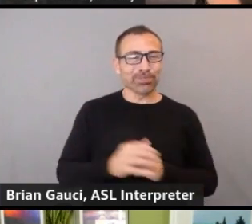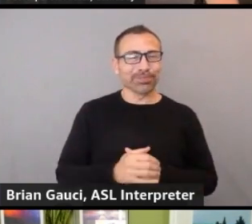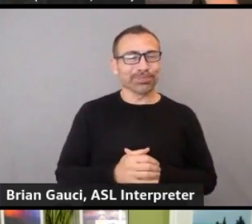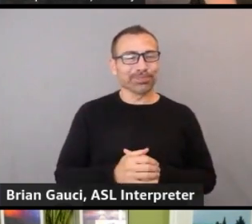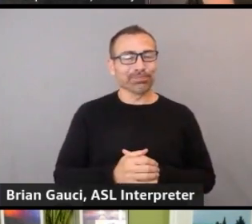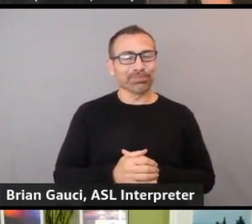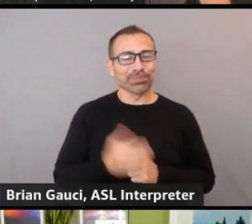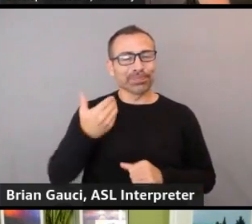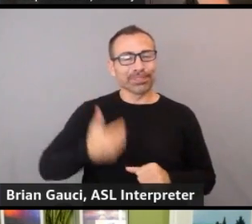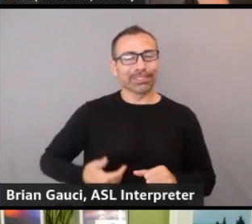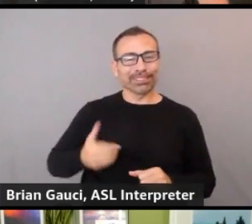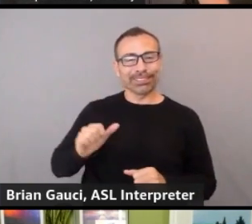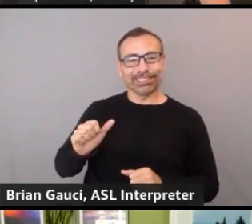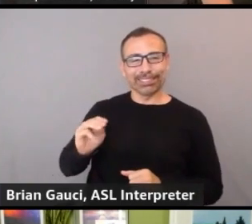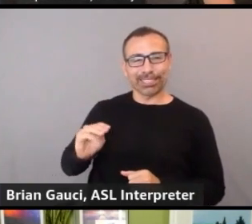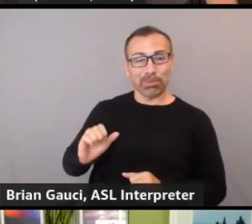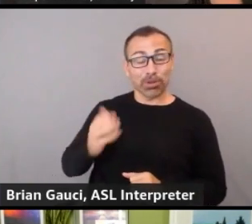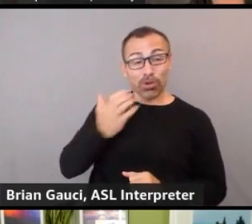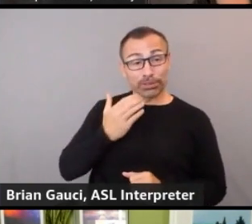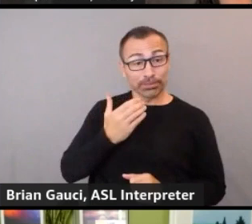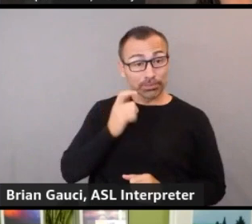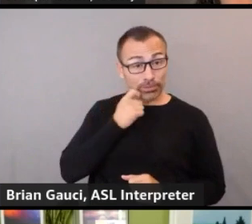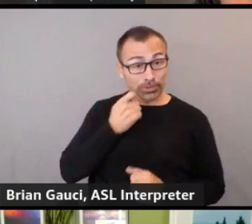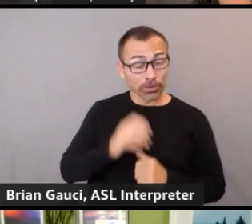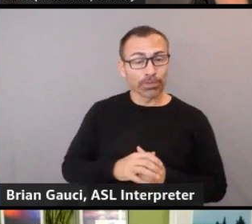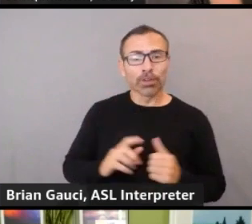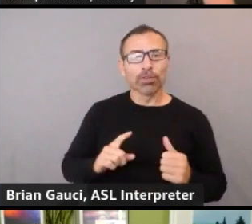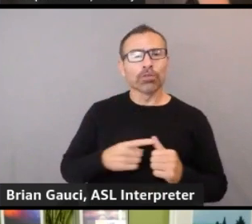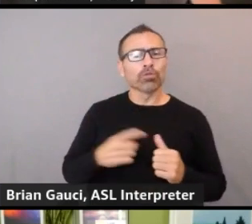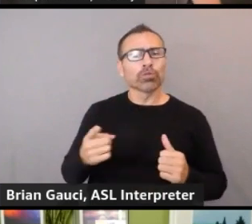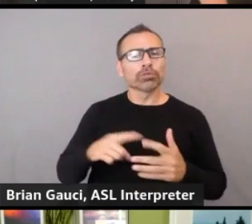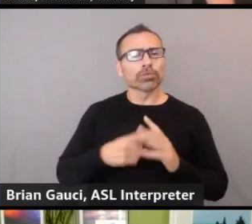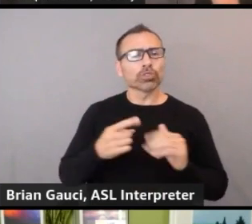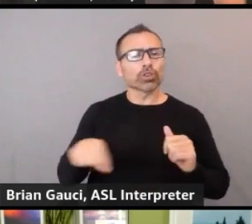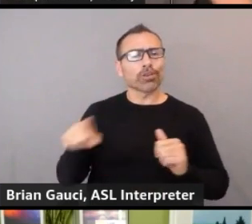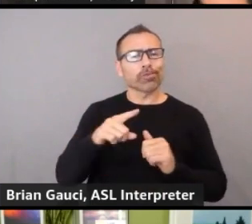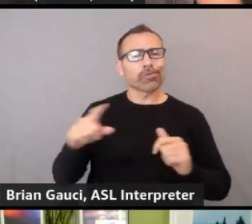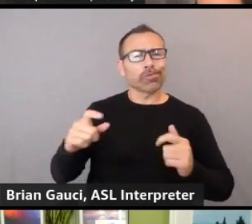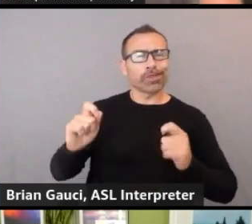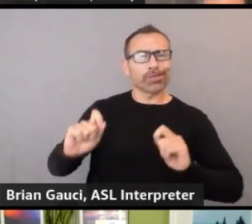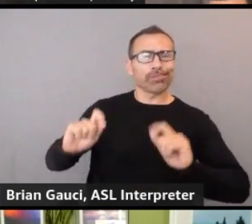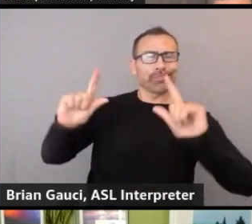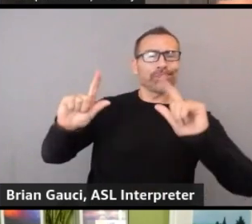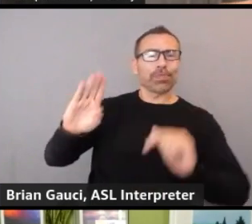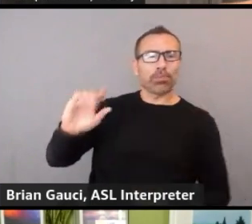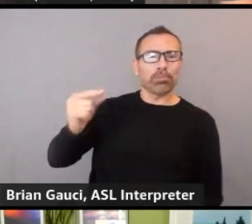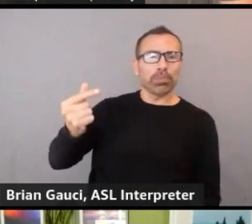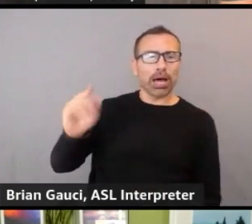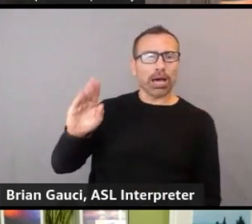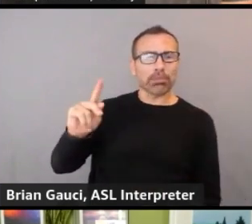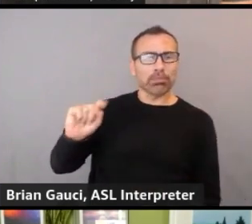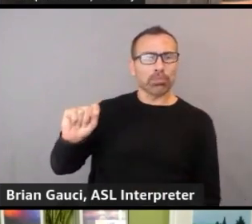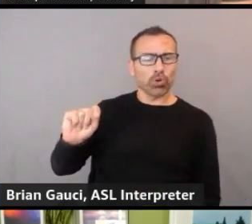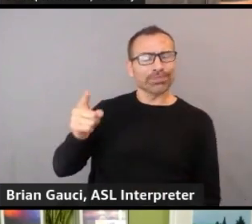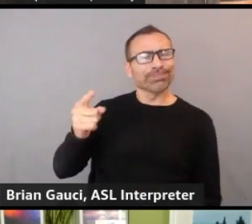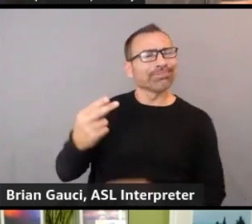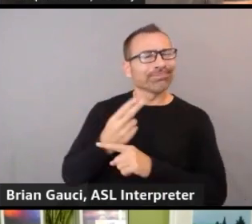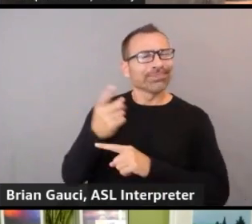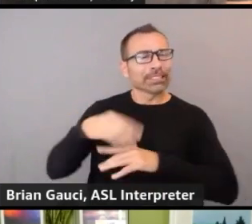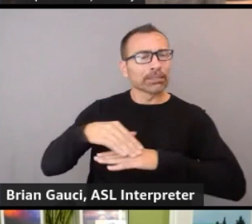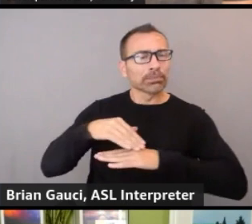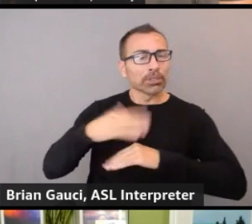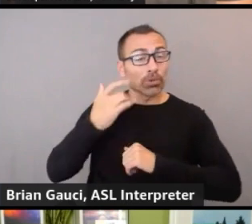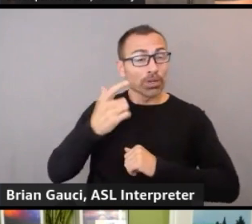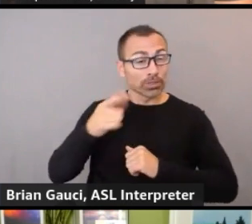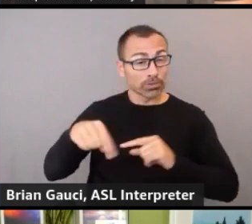see if so the first thing we're going to do is start off here with a blog post. And the reason I'm going to use this as a basis is so that way after this session you